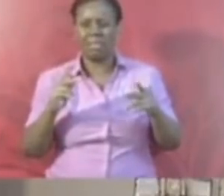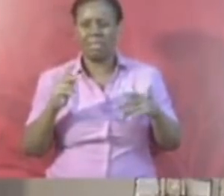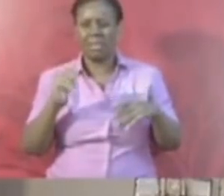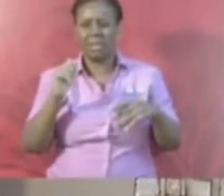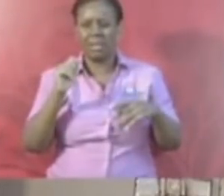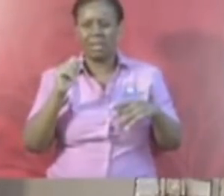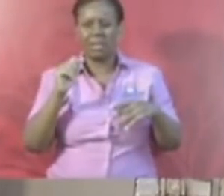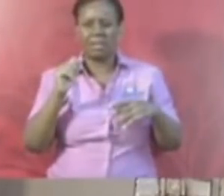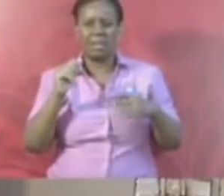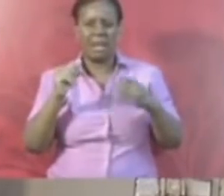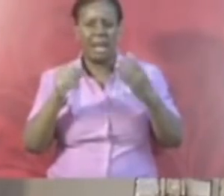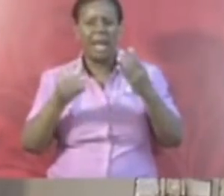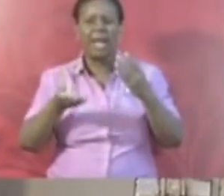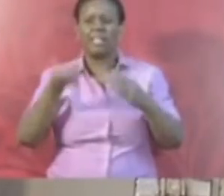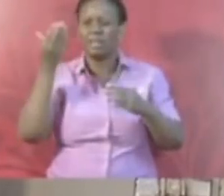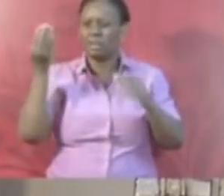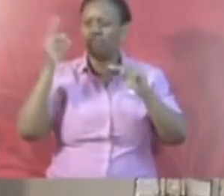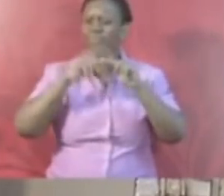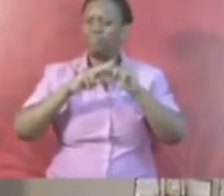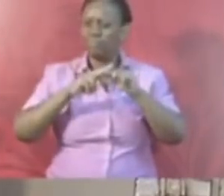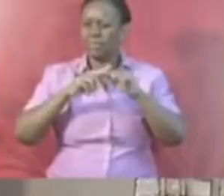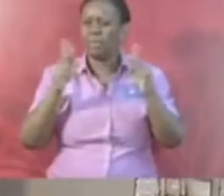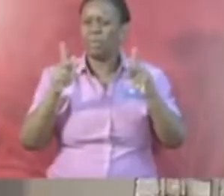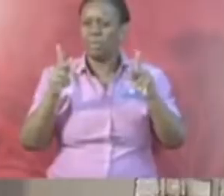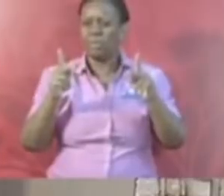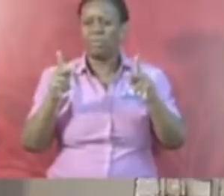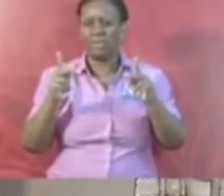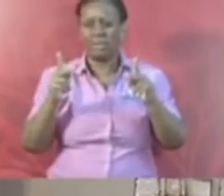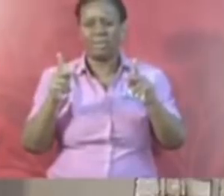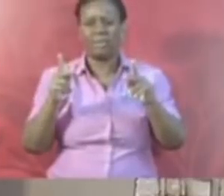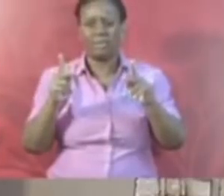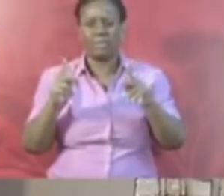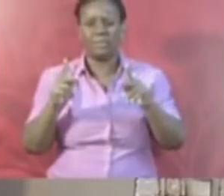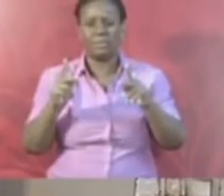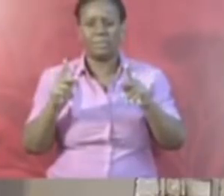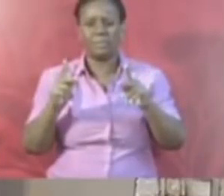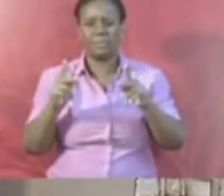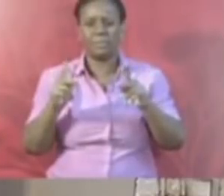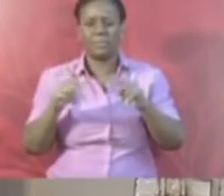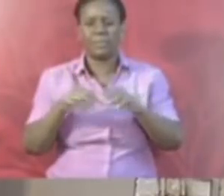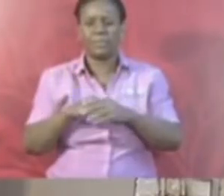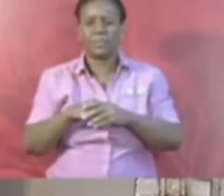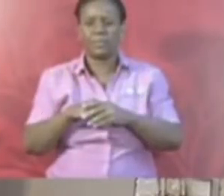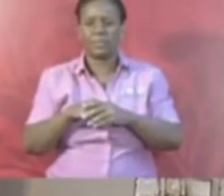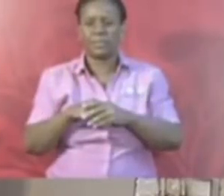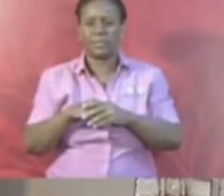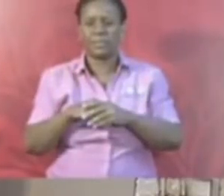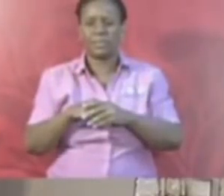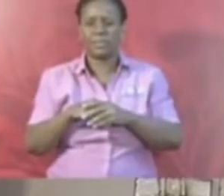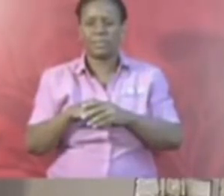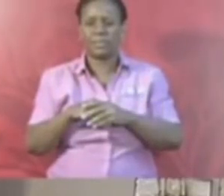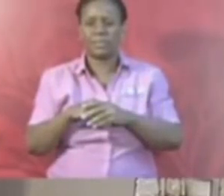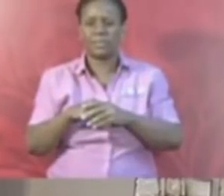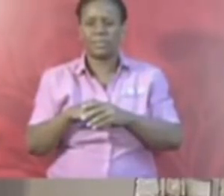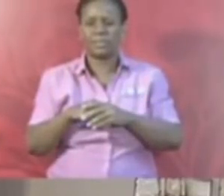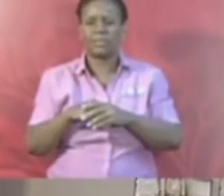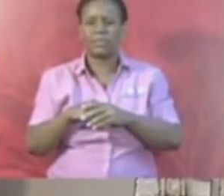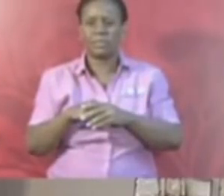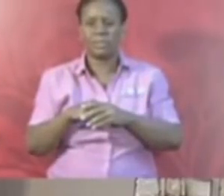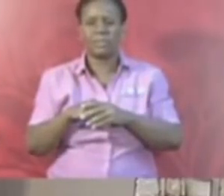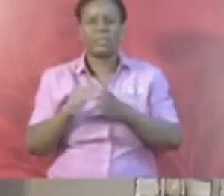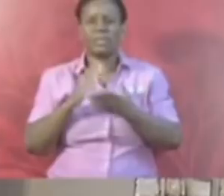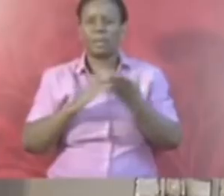upwards just from my eye observation. The police were telling me yesterday people started to become complacent again and were no longer wearing their